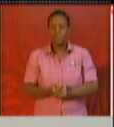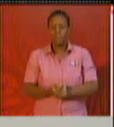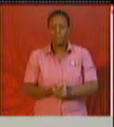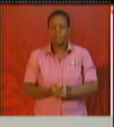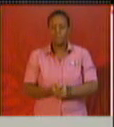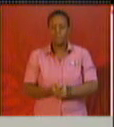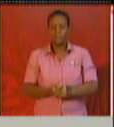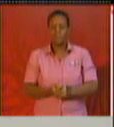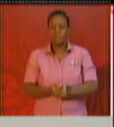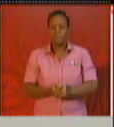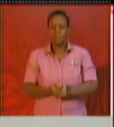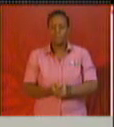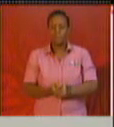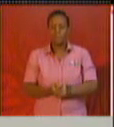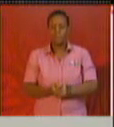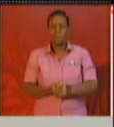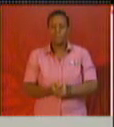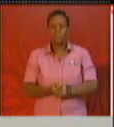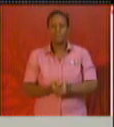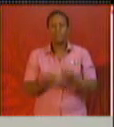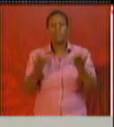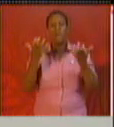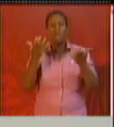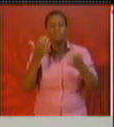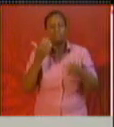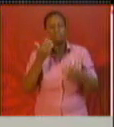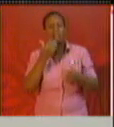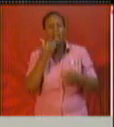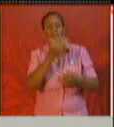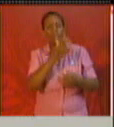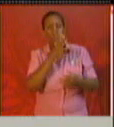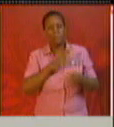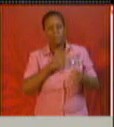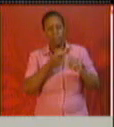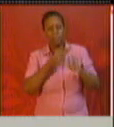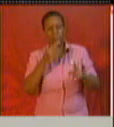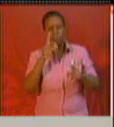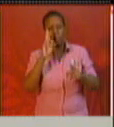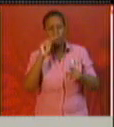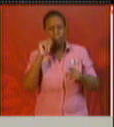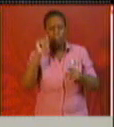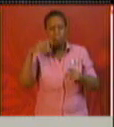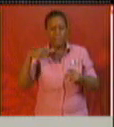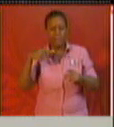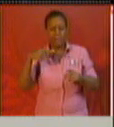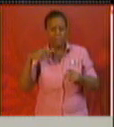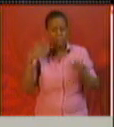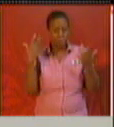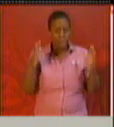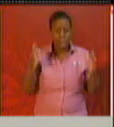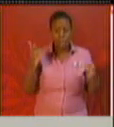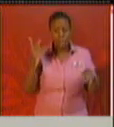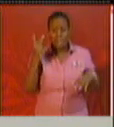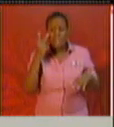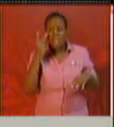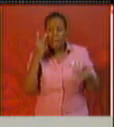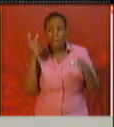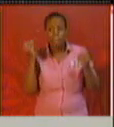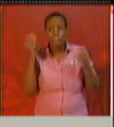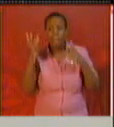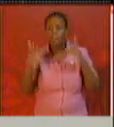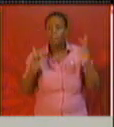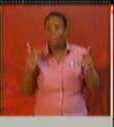the coordinator from NADAP, we see a lot of persons having the